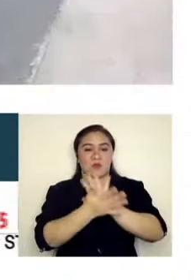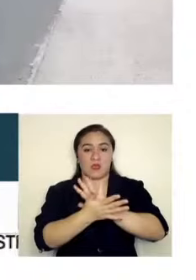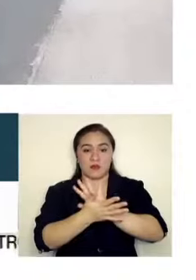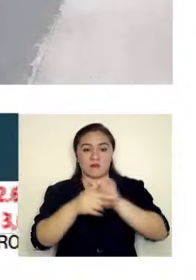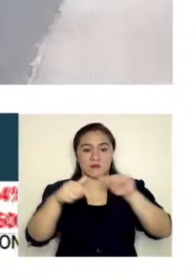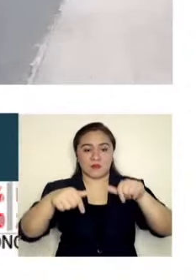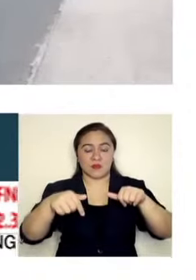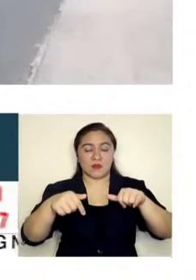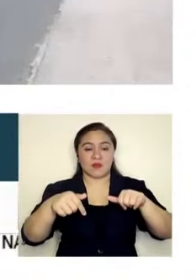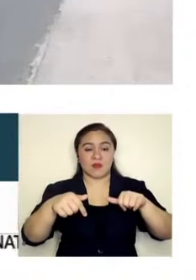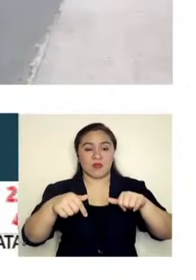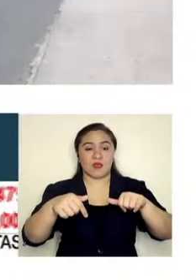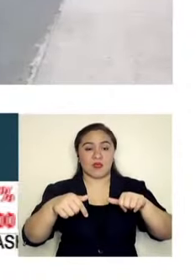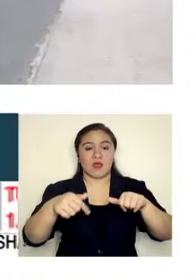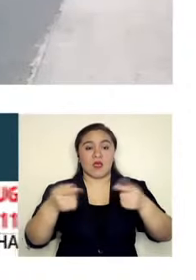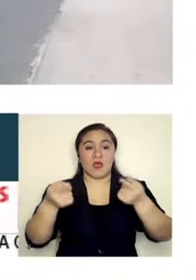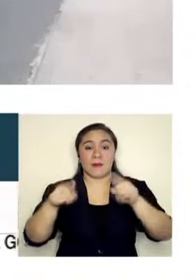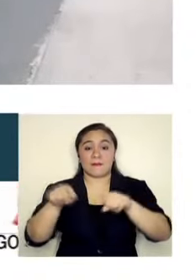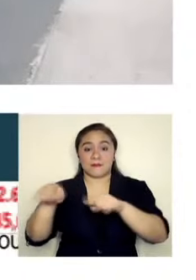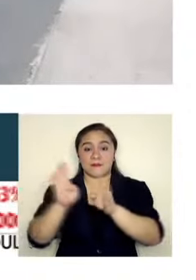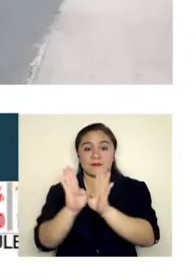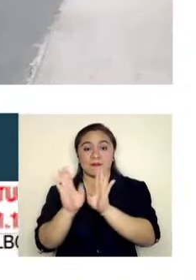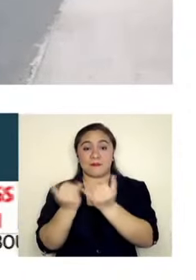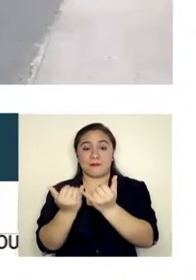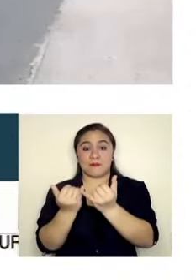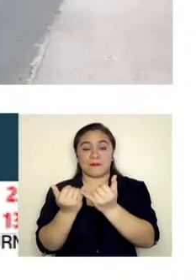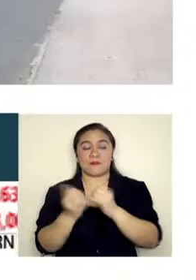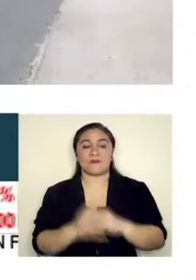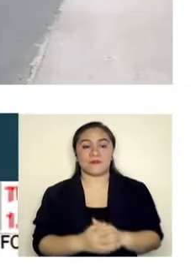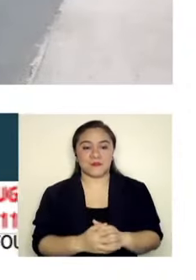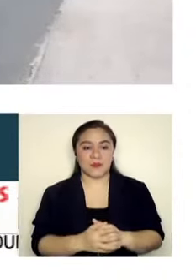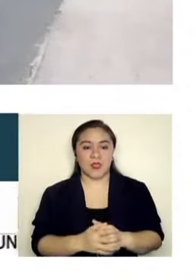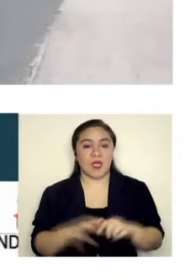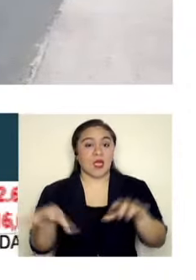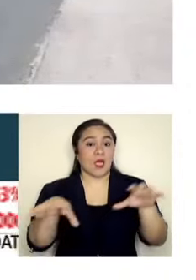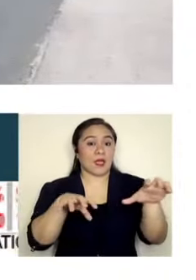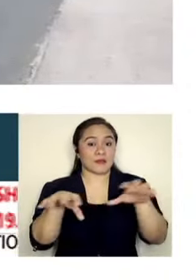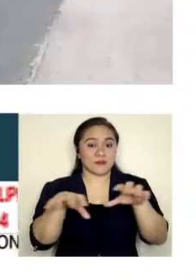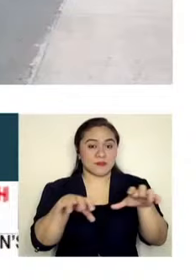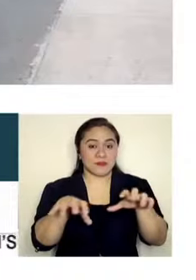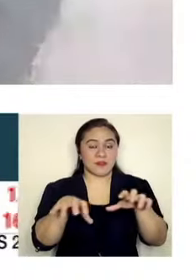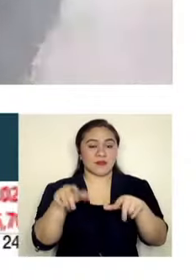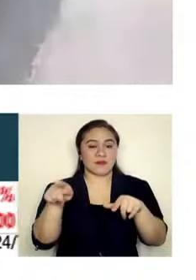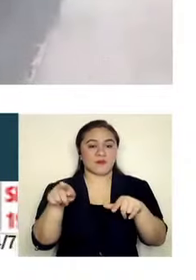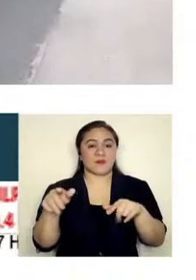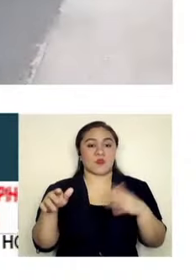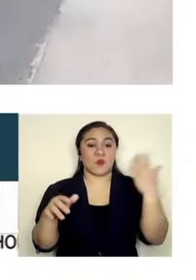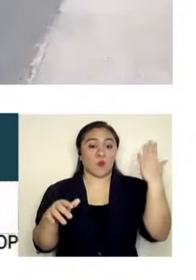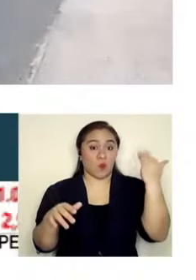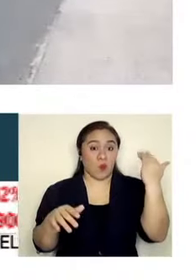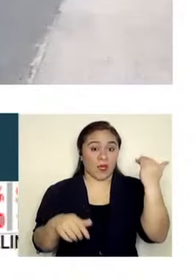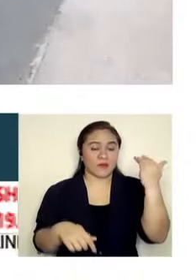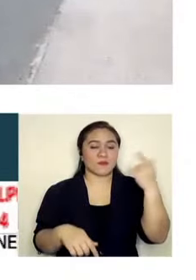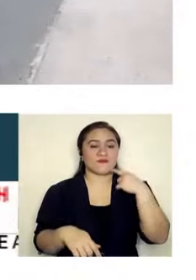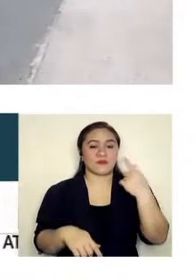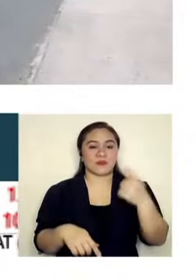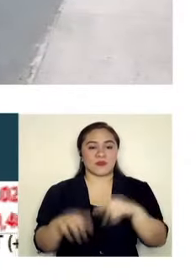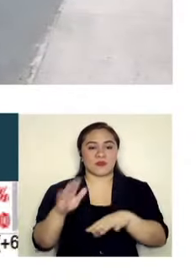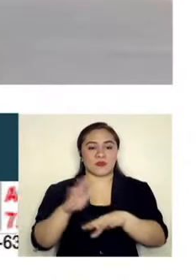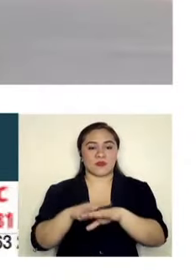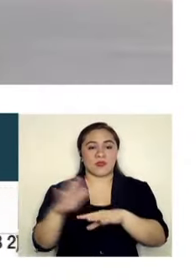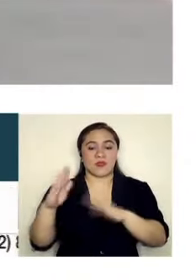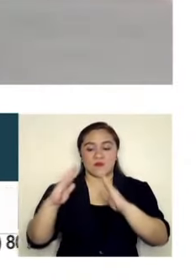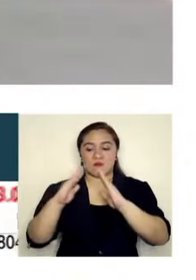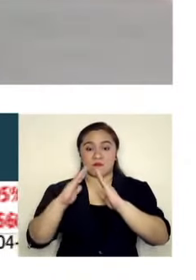in that barangay. Mm-hmm. Even their activities, kasi sabi nga, it's work-based, home-based